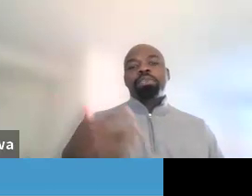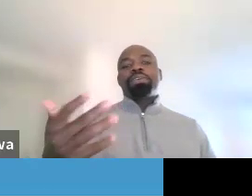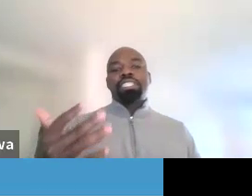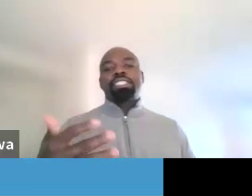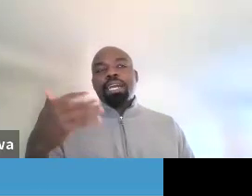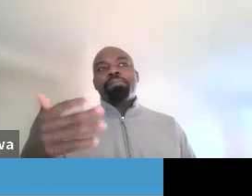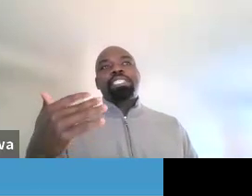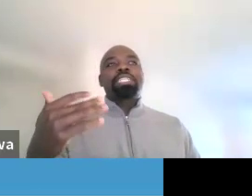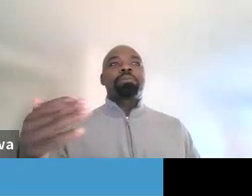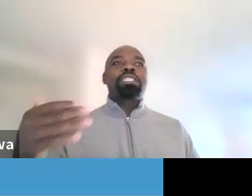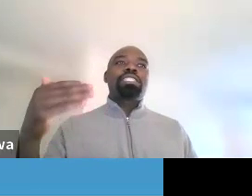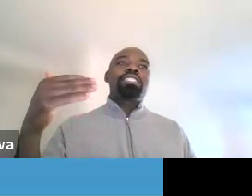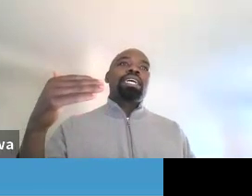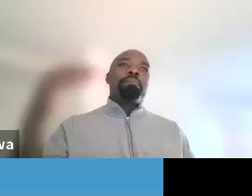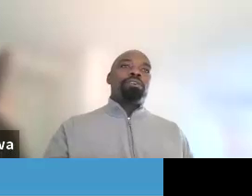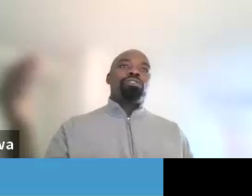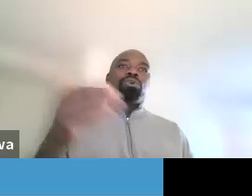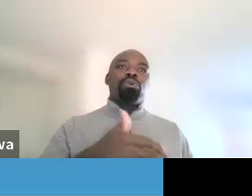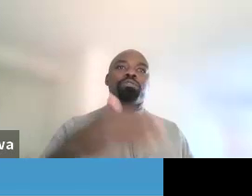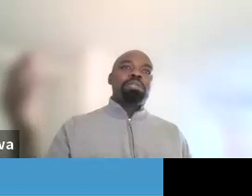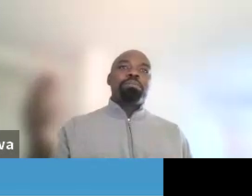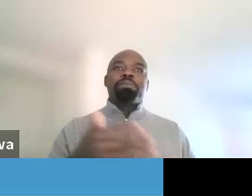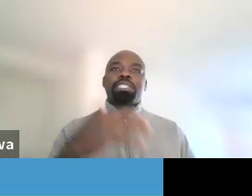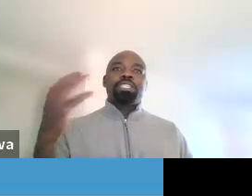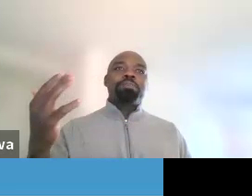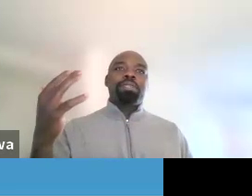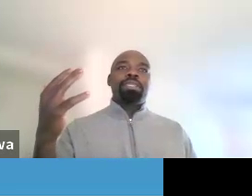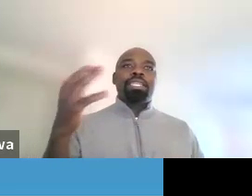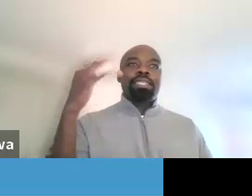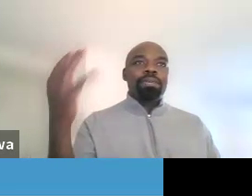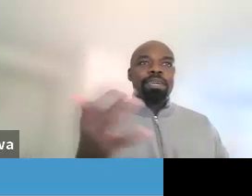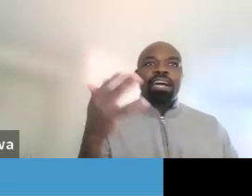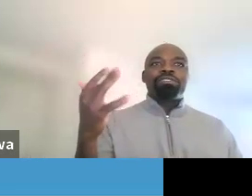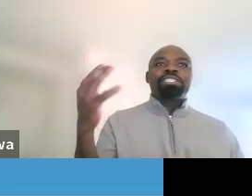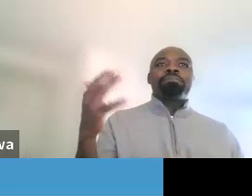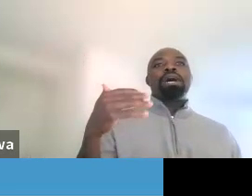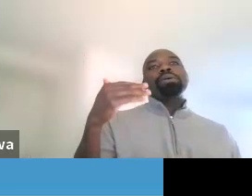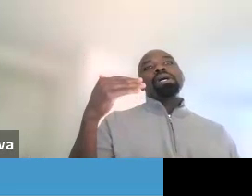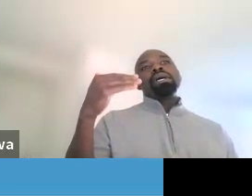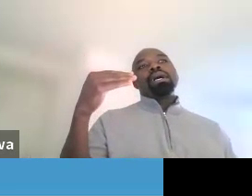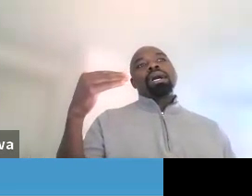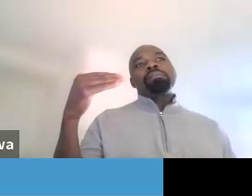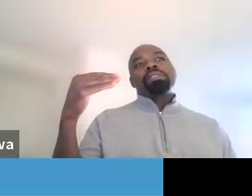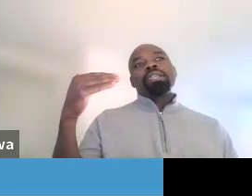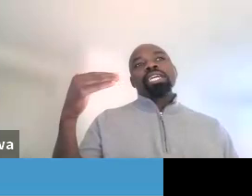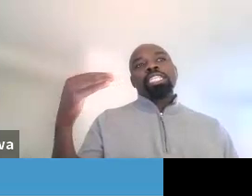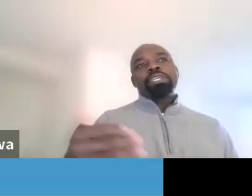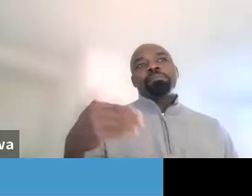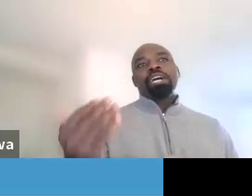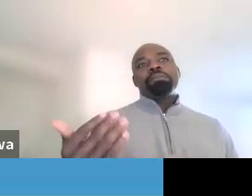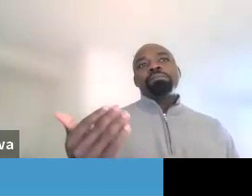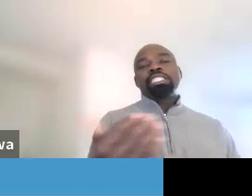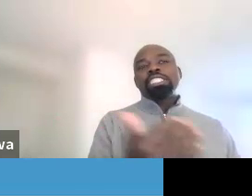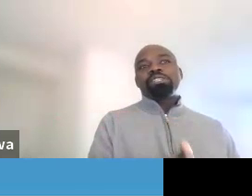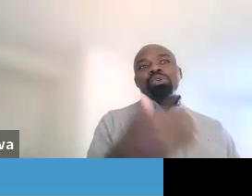the experiences. There might be some experiences, personal or family members that they may have talked about that experience